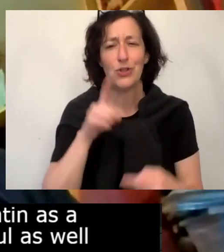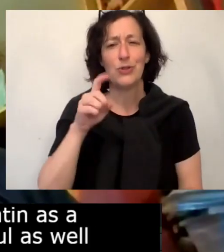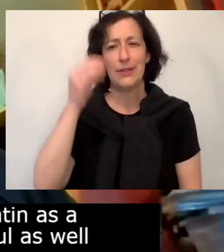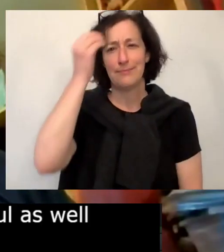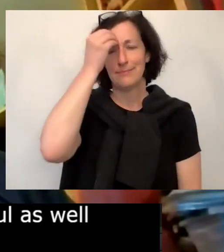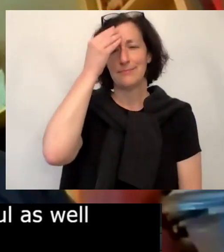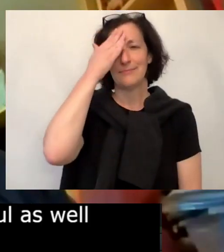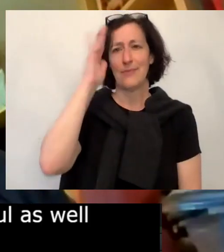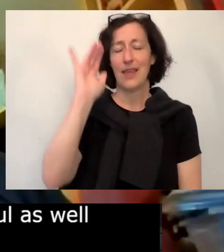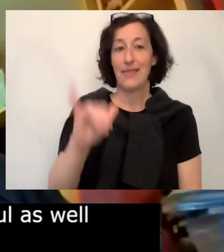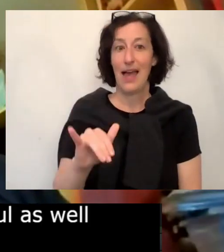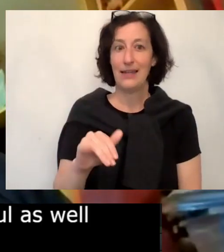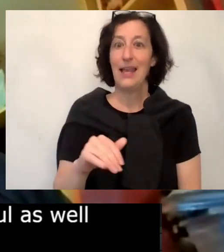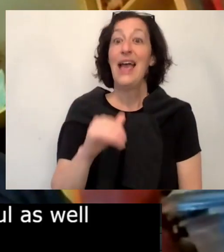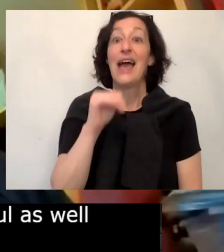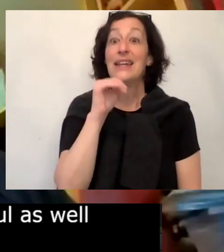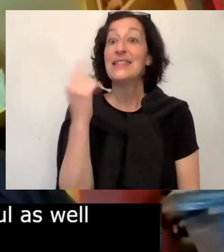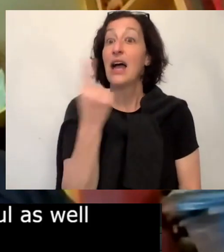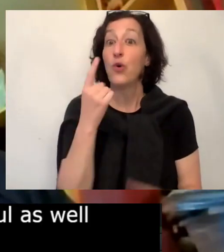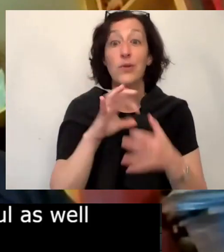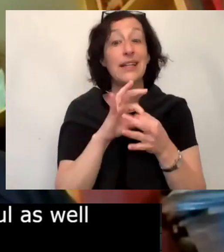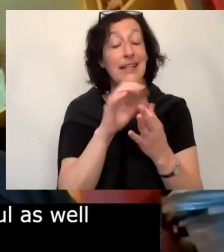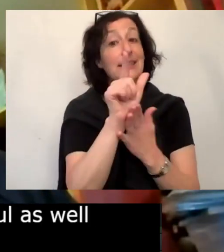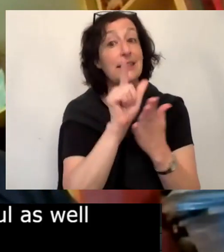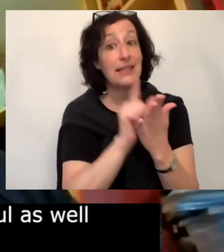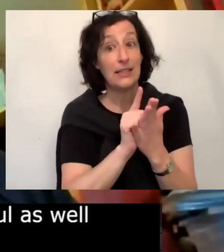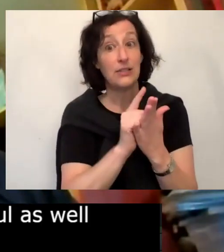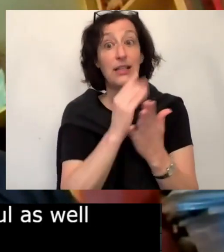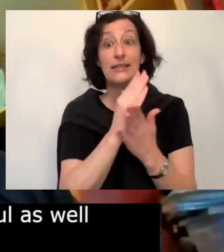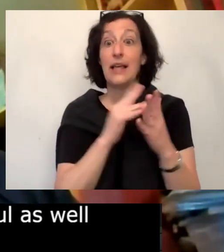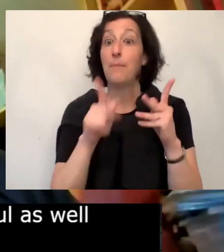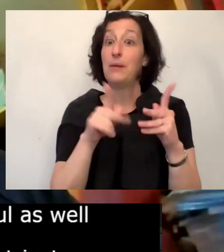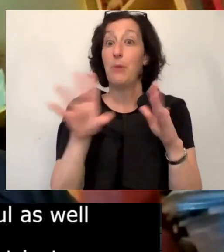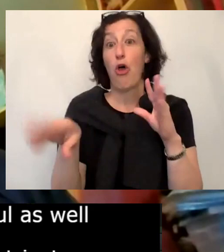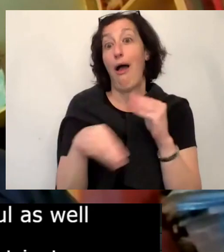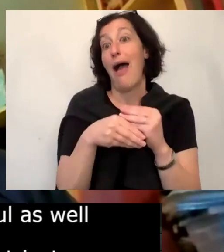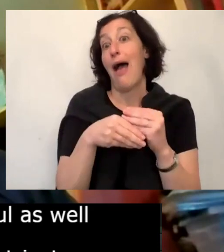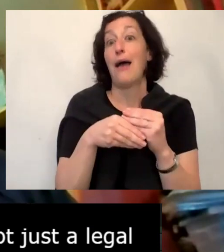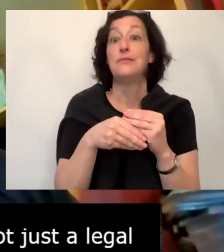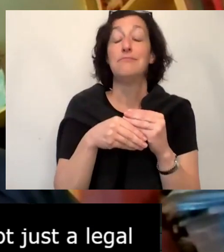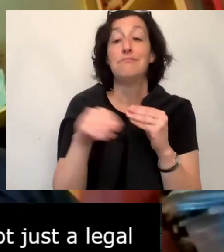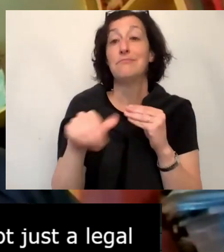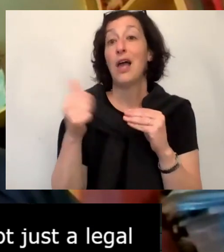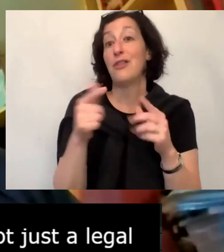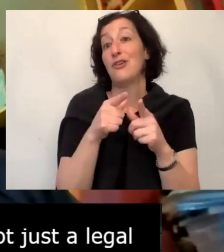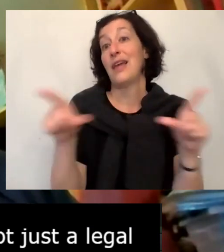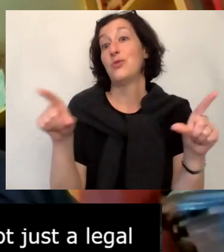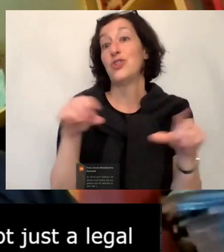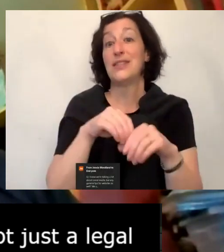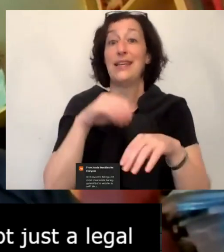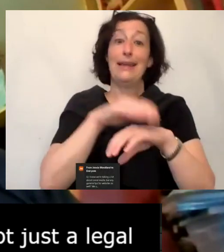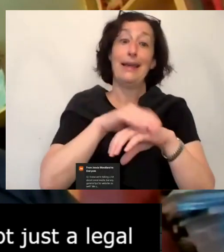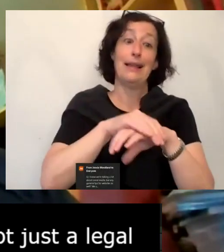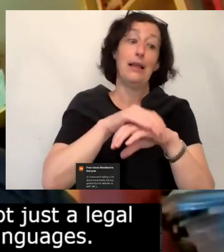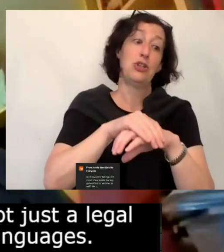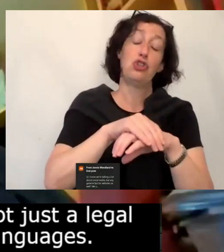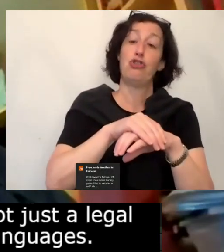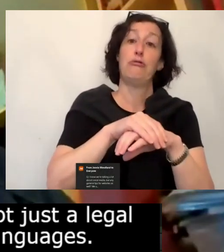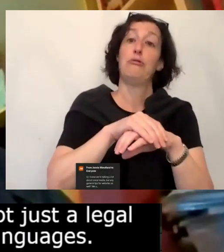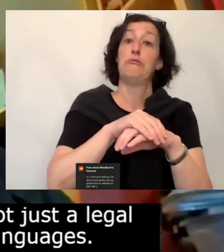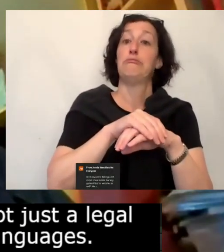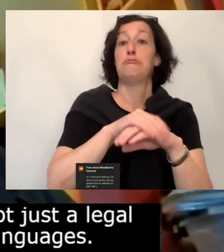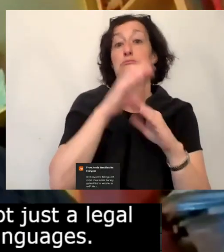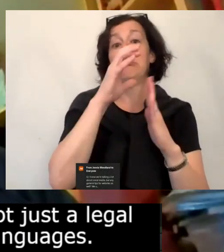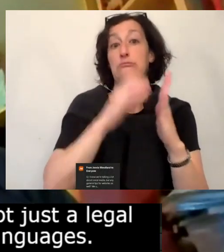this is not just a legal question. There are people who throw in foreign languages. Some of them will be understood or really